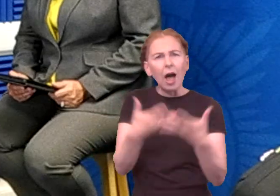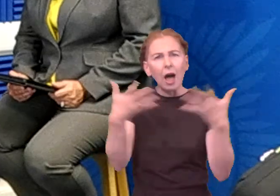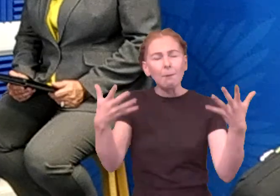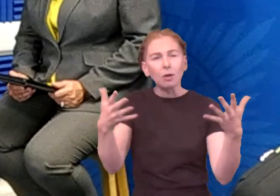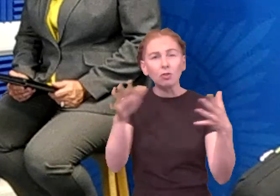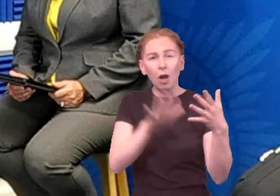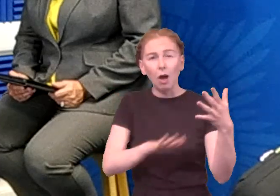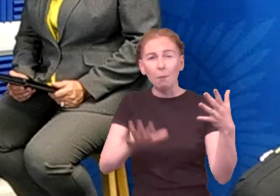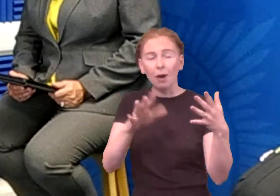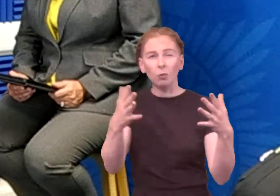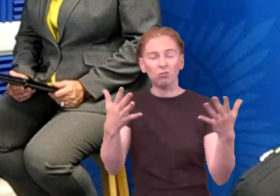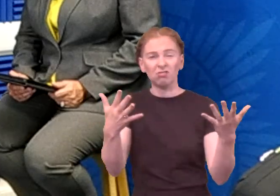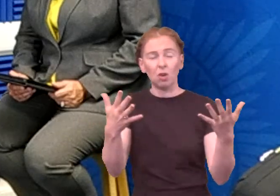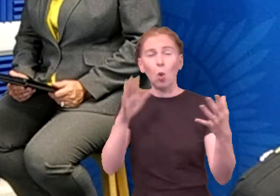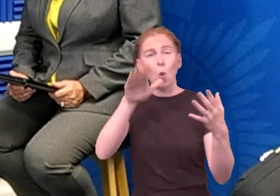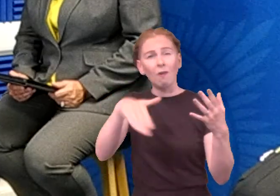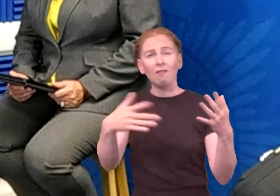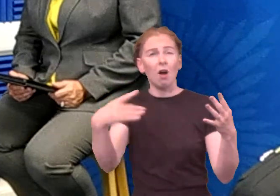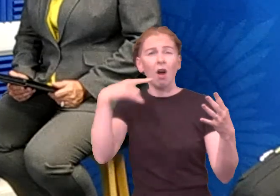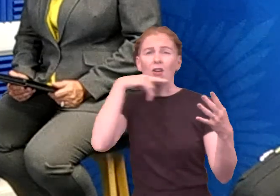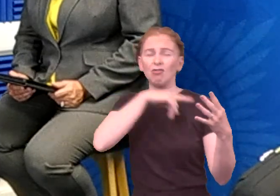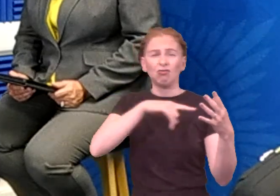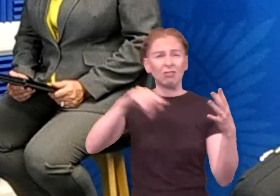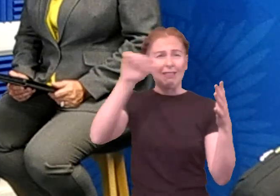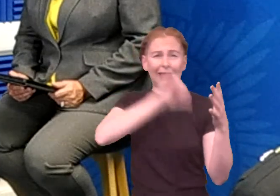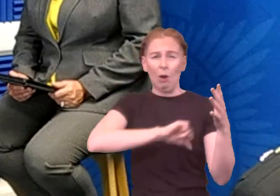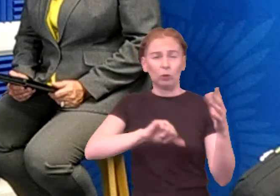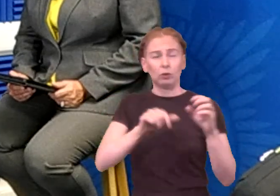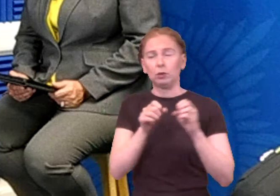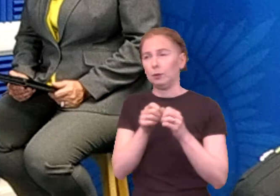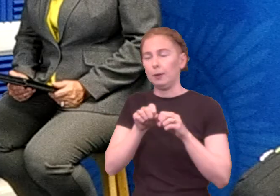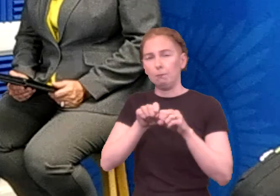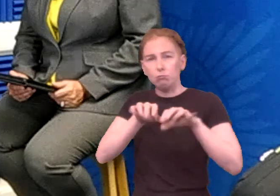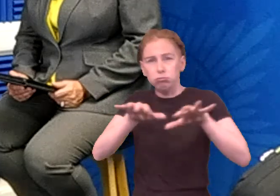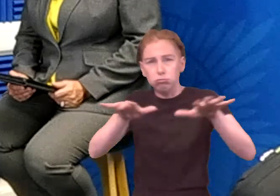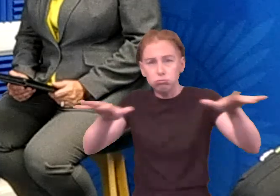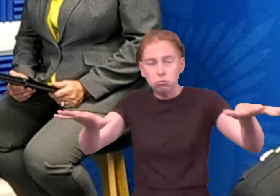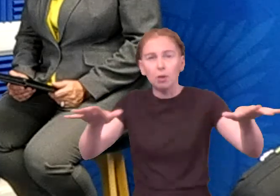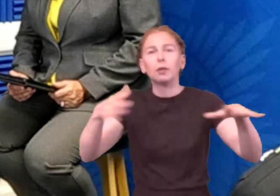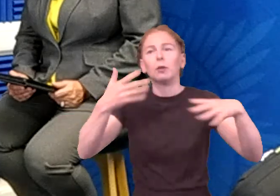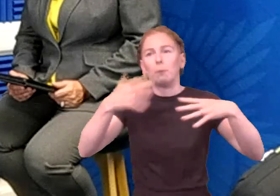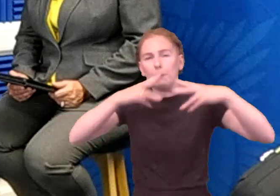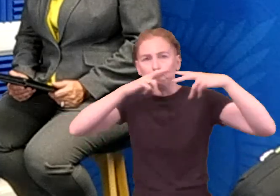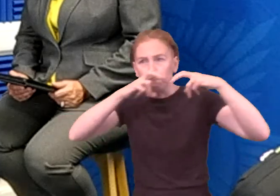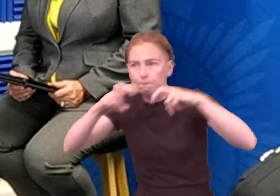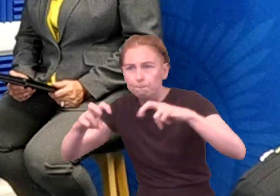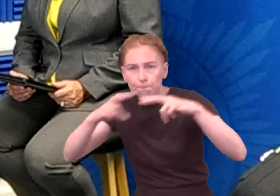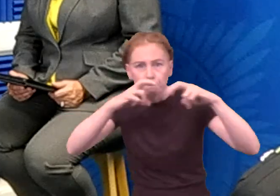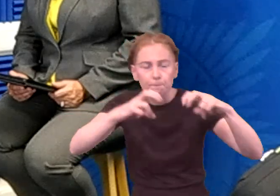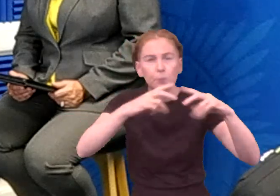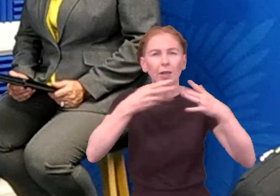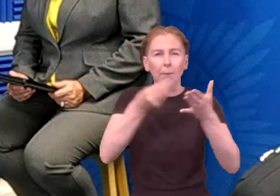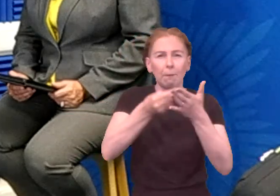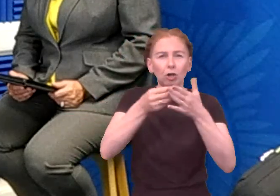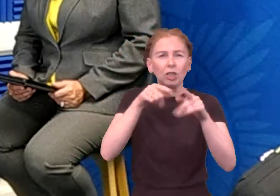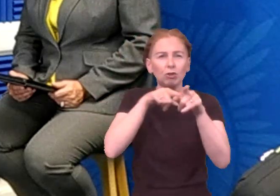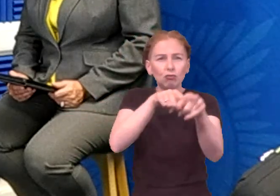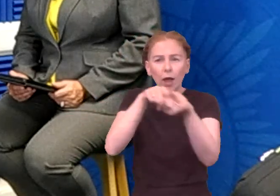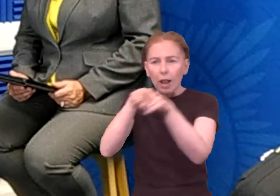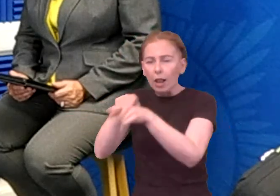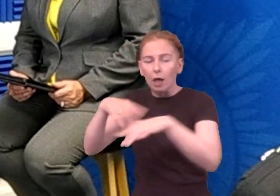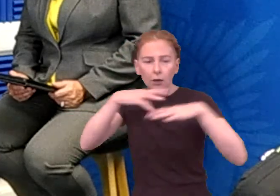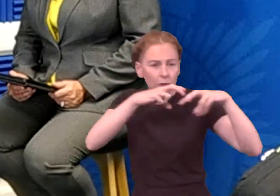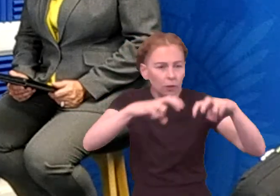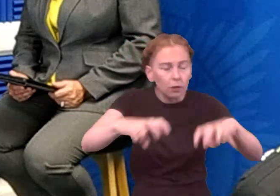haven't been able to locate because it's been sent elsewhere. And that investigation has progressed to a point where we have 100 plus females who've